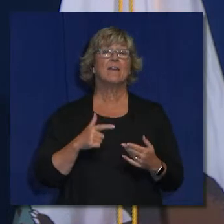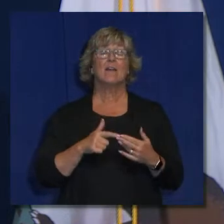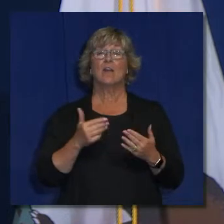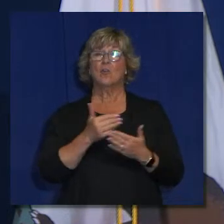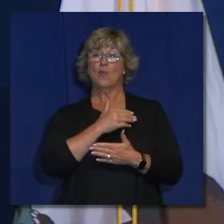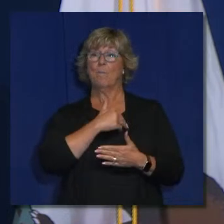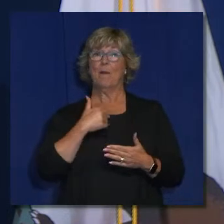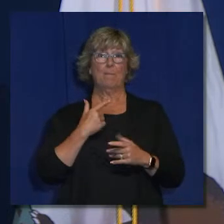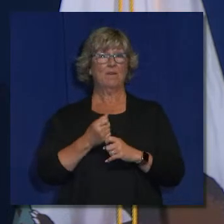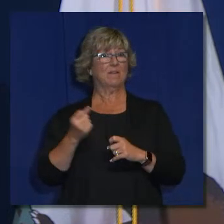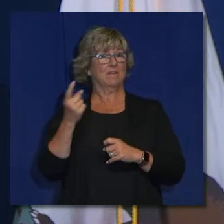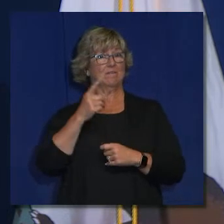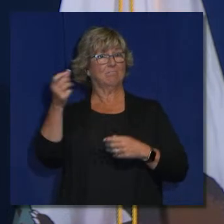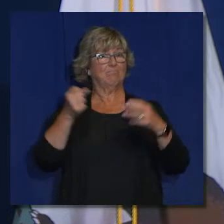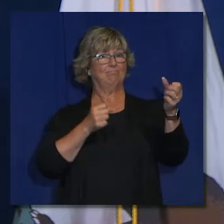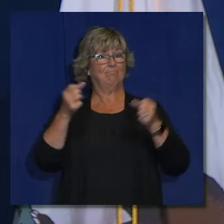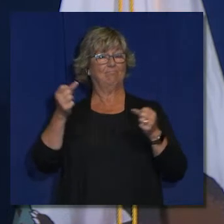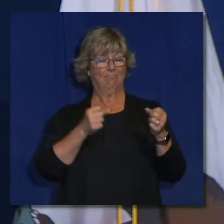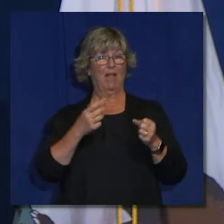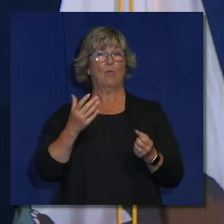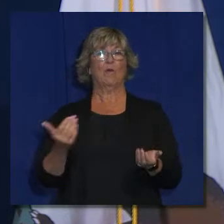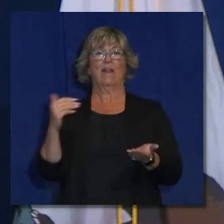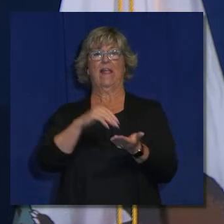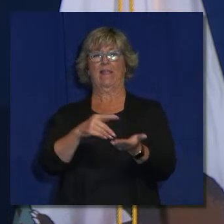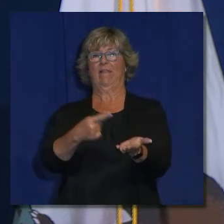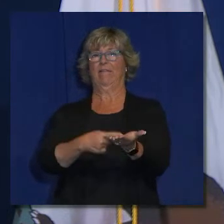year, and I look forward to re-engaging on this topic.